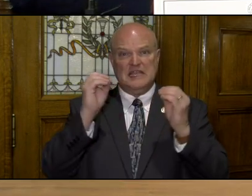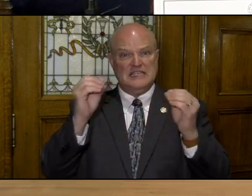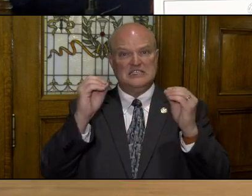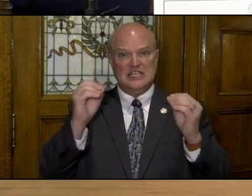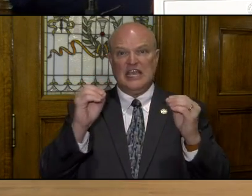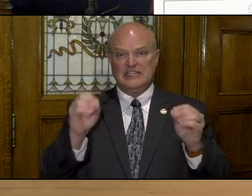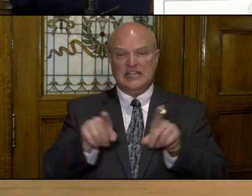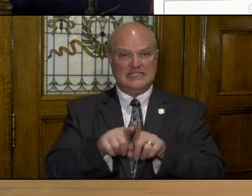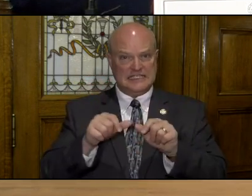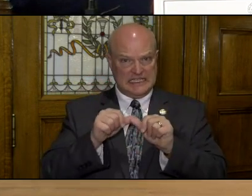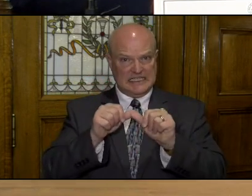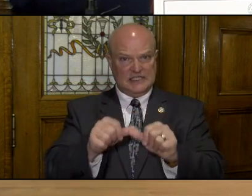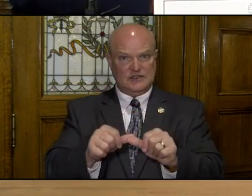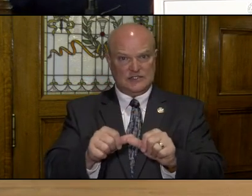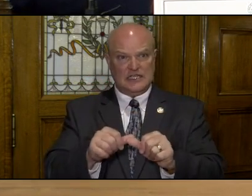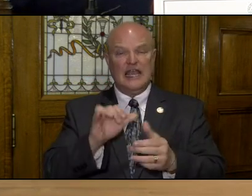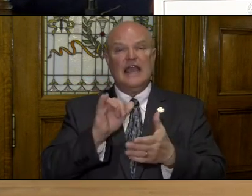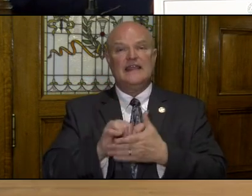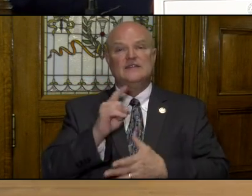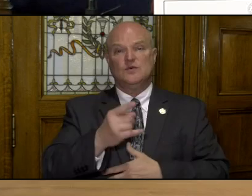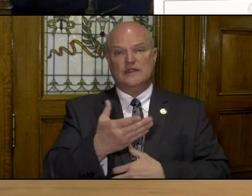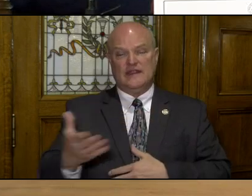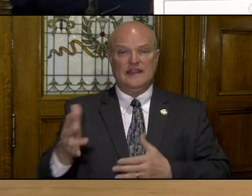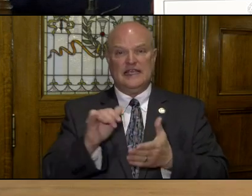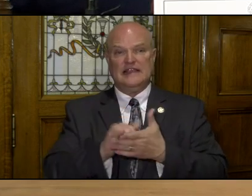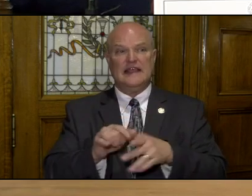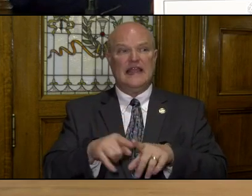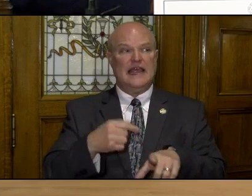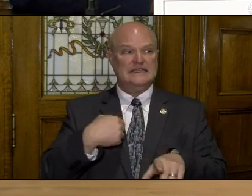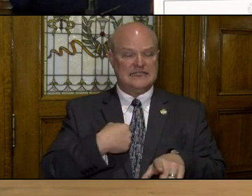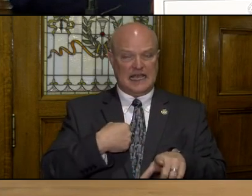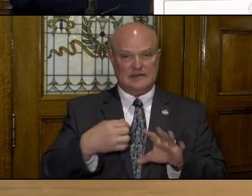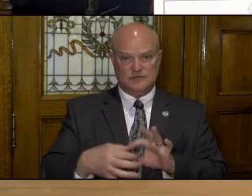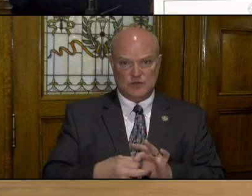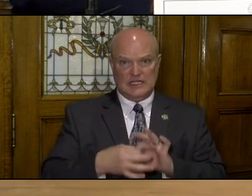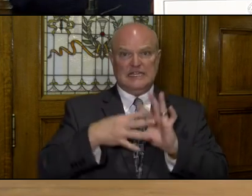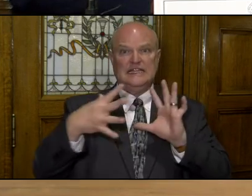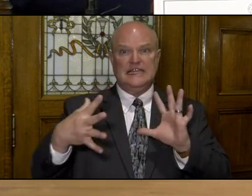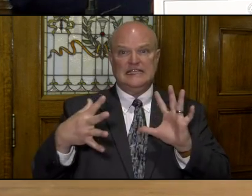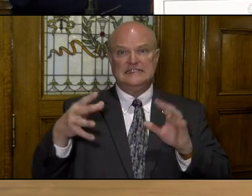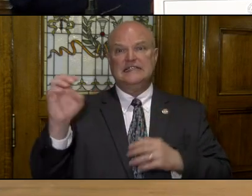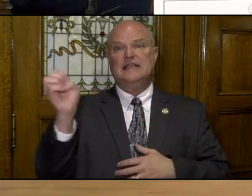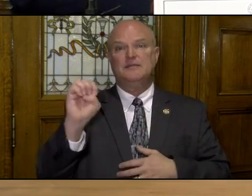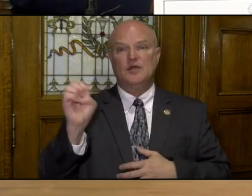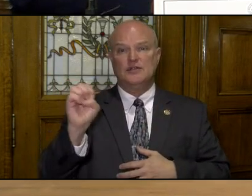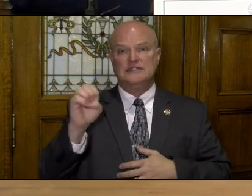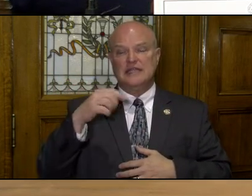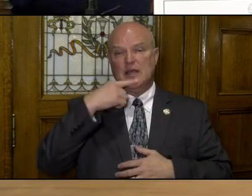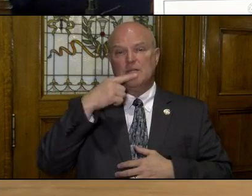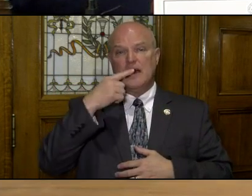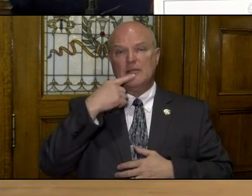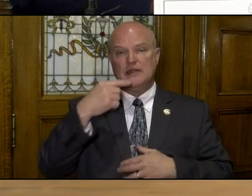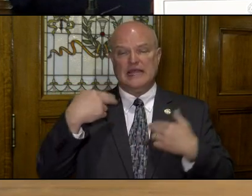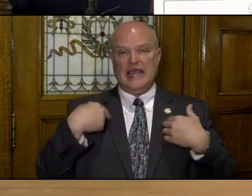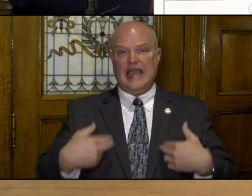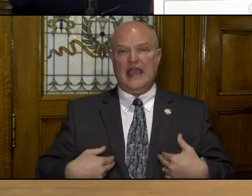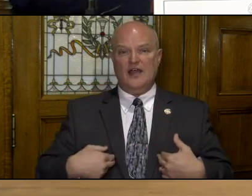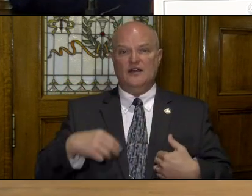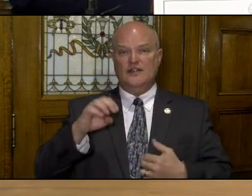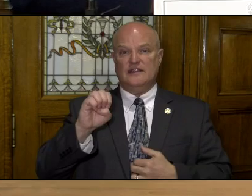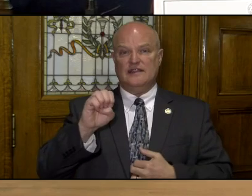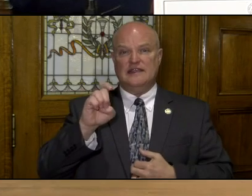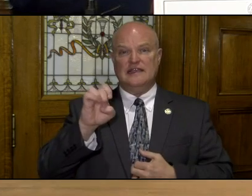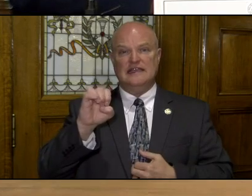education as it continues. And that's one of the things that, as I release the emergency public health executive order